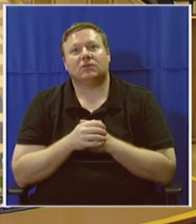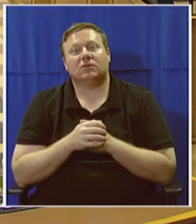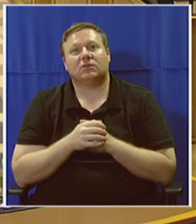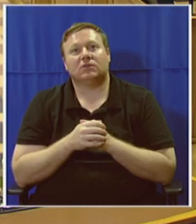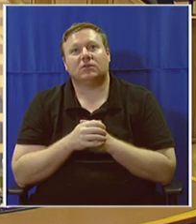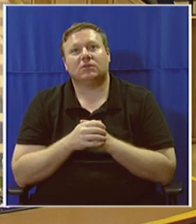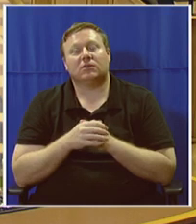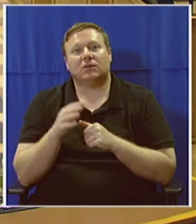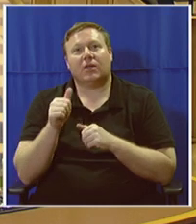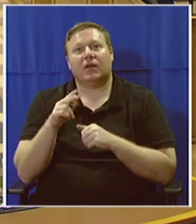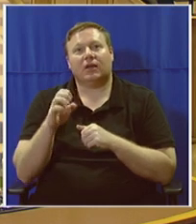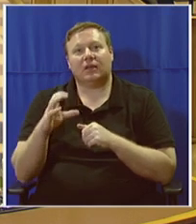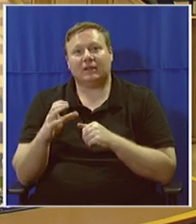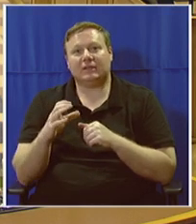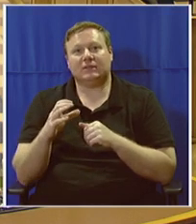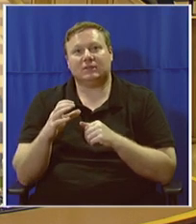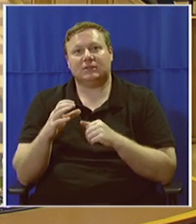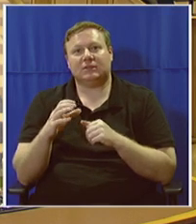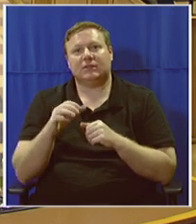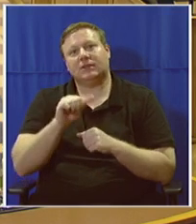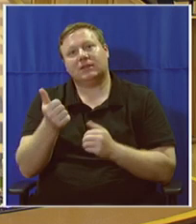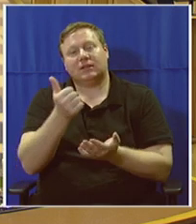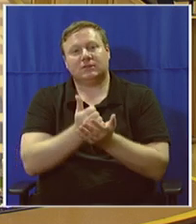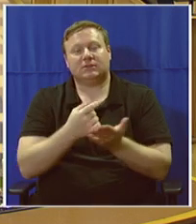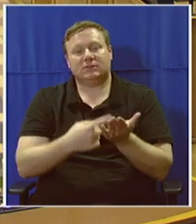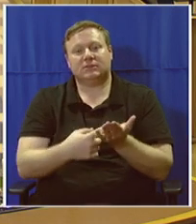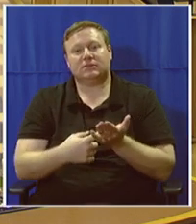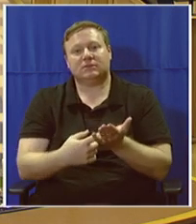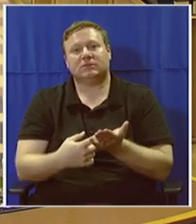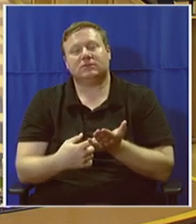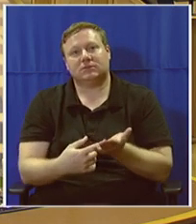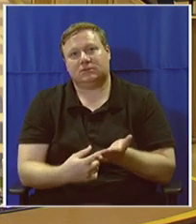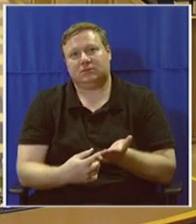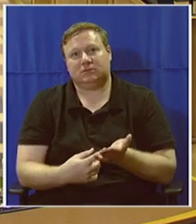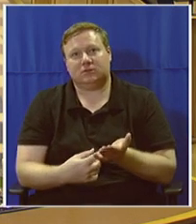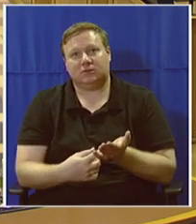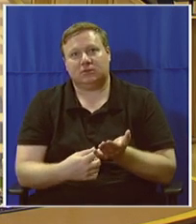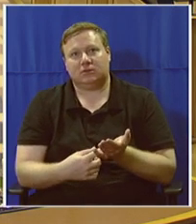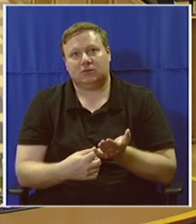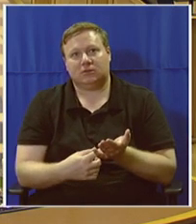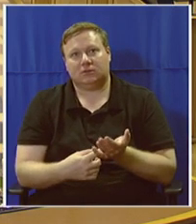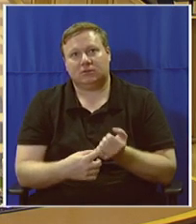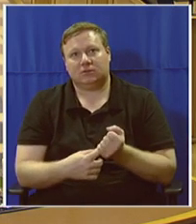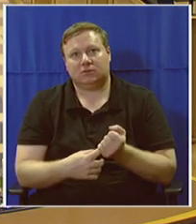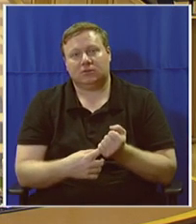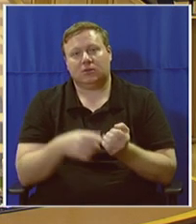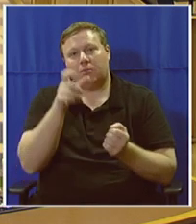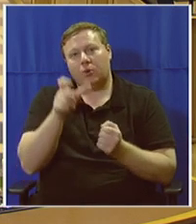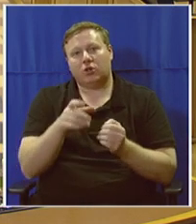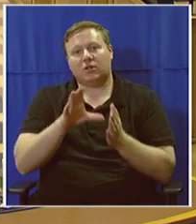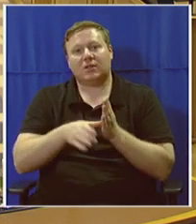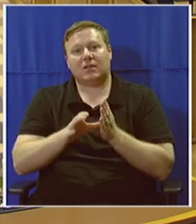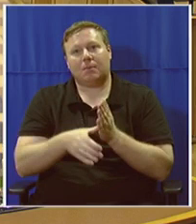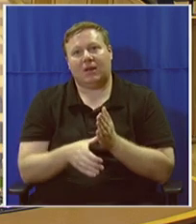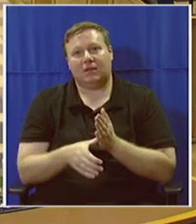that in the next sitting, the House debate skills development and employment as a key issue for persons with disabilities in